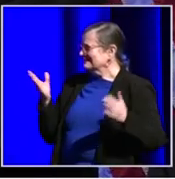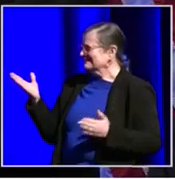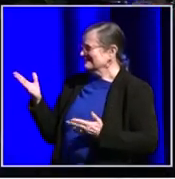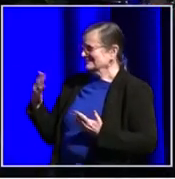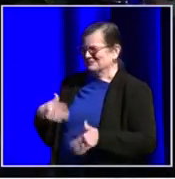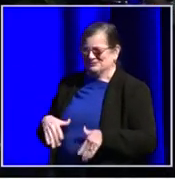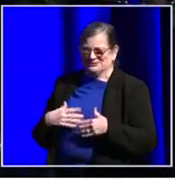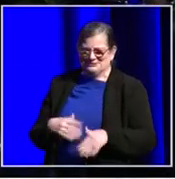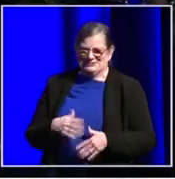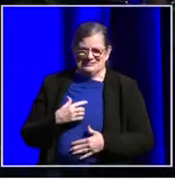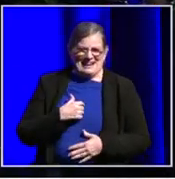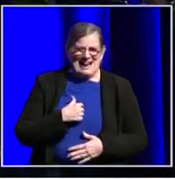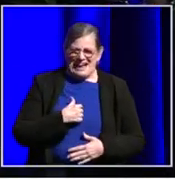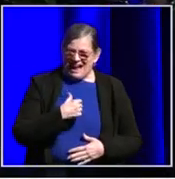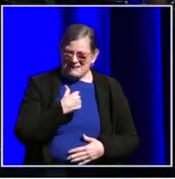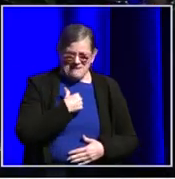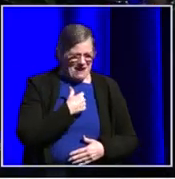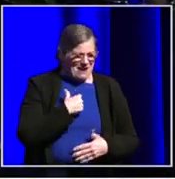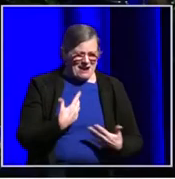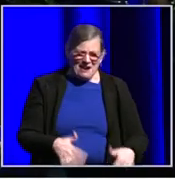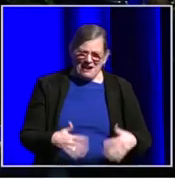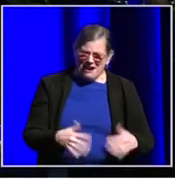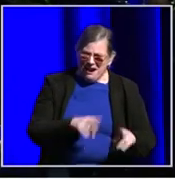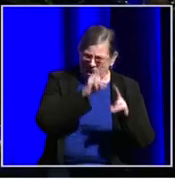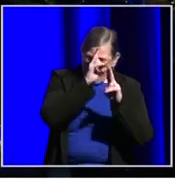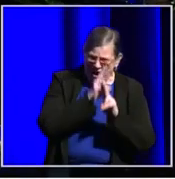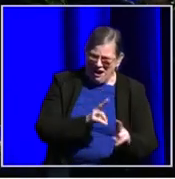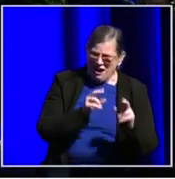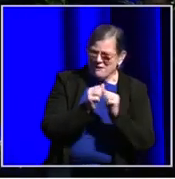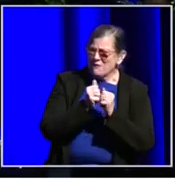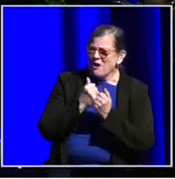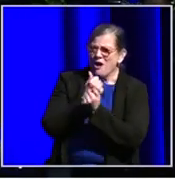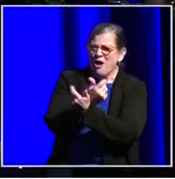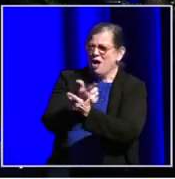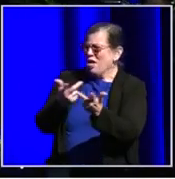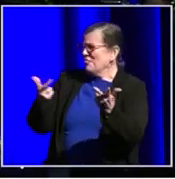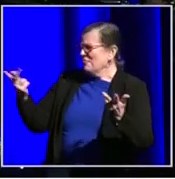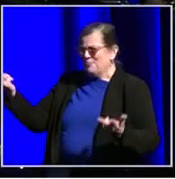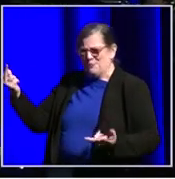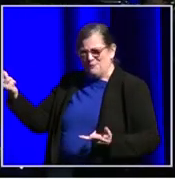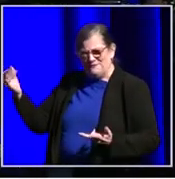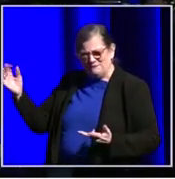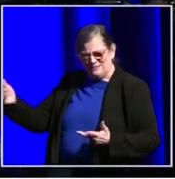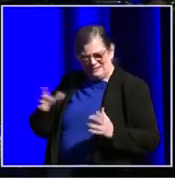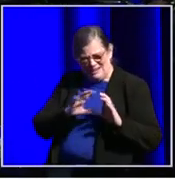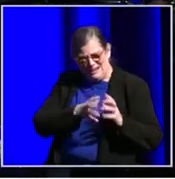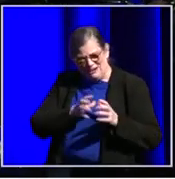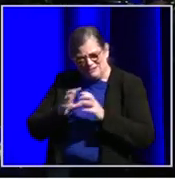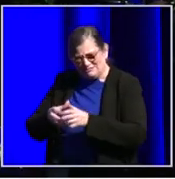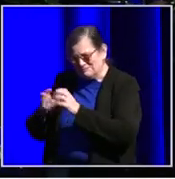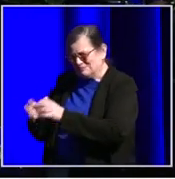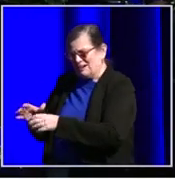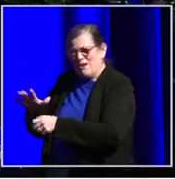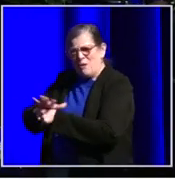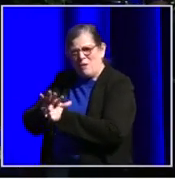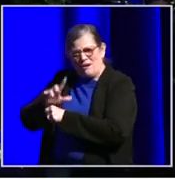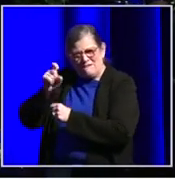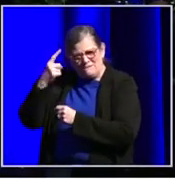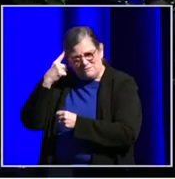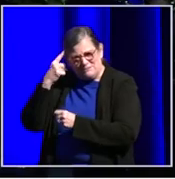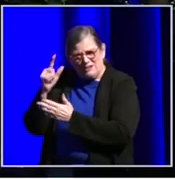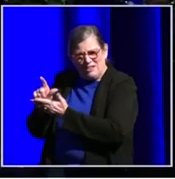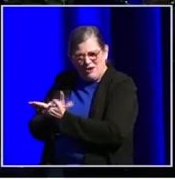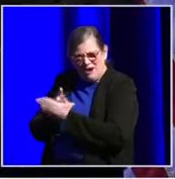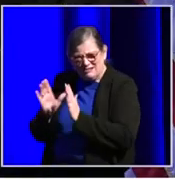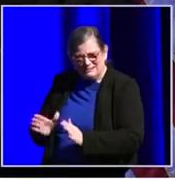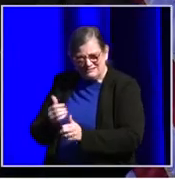And I'm honored to be present here with all three branches of our local government, our legislative branch, our executive